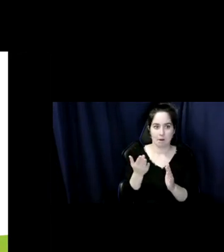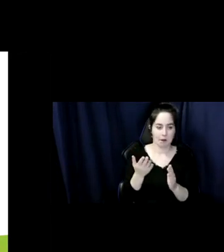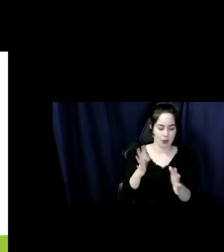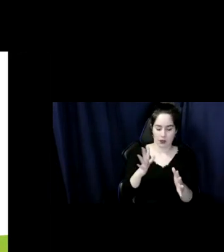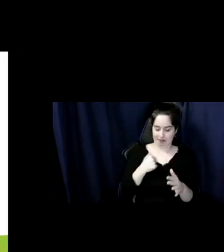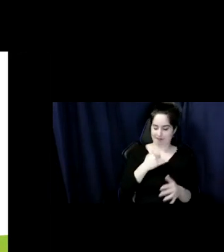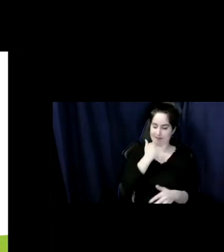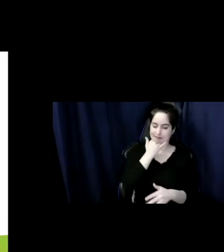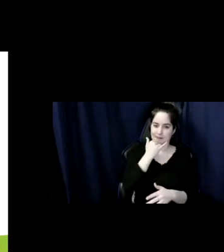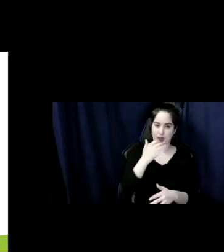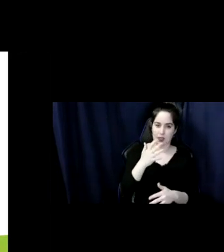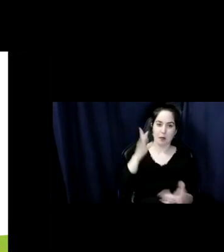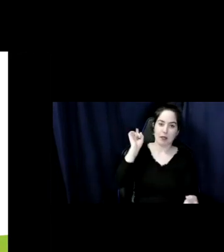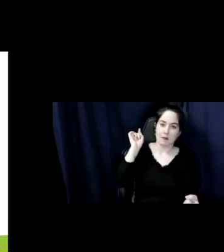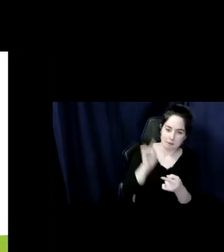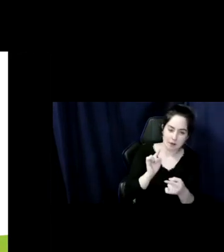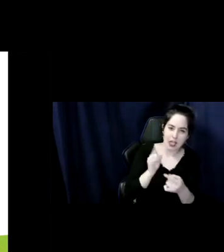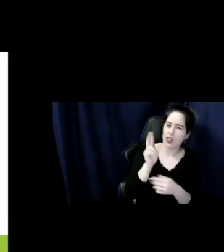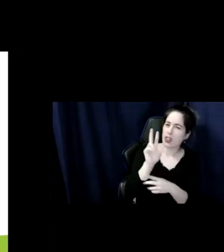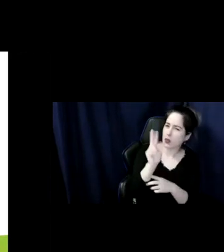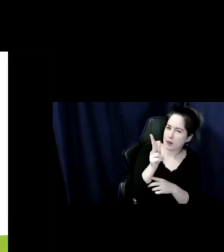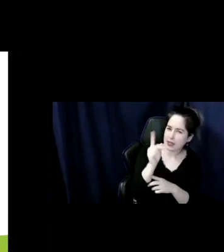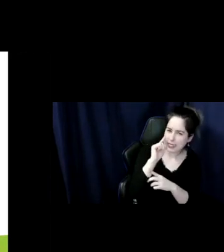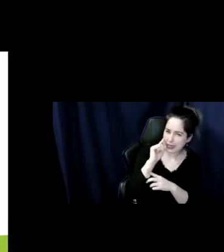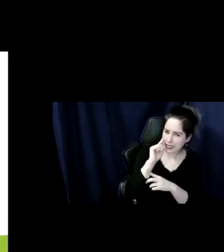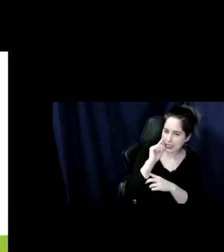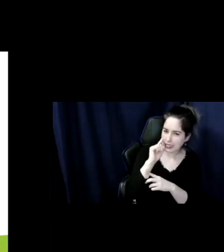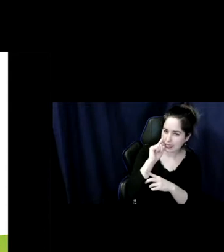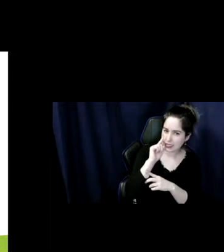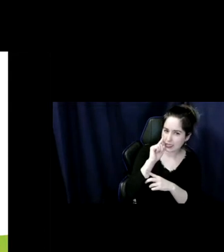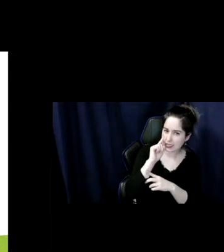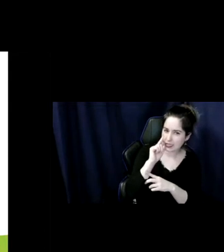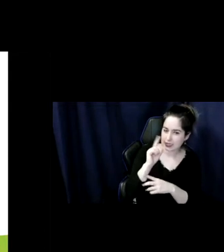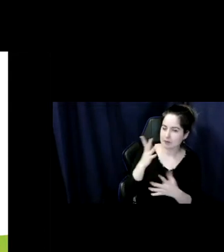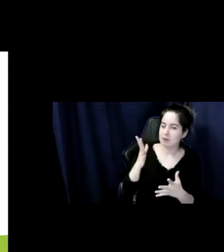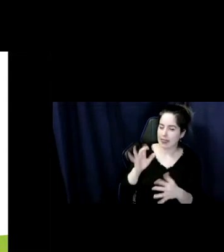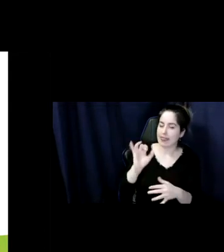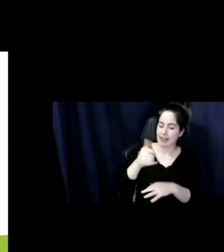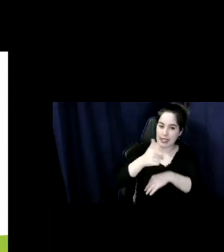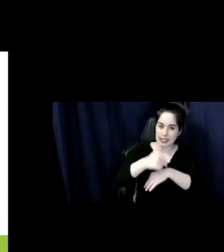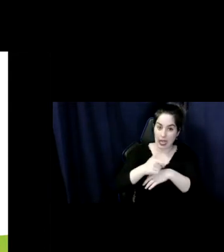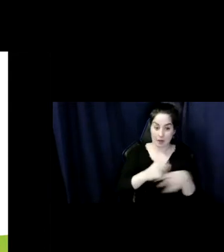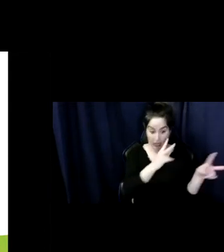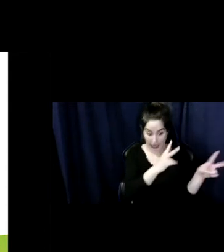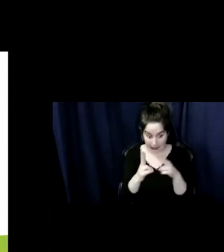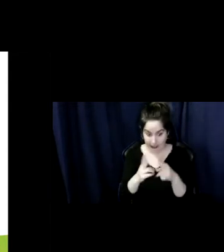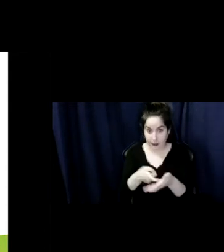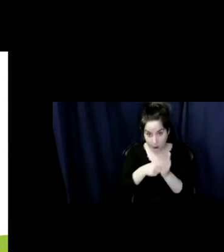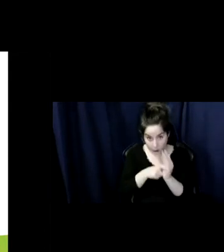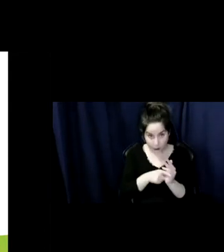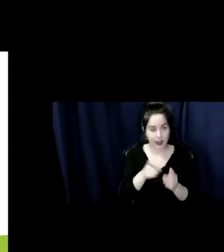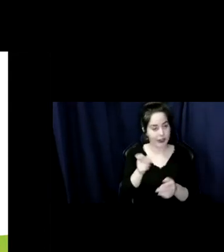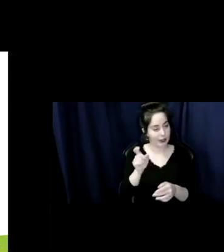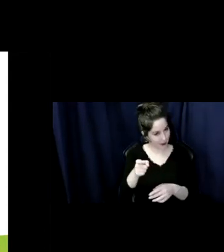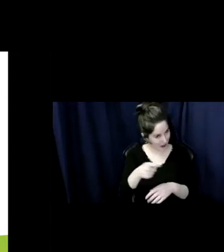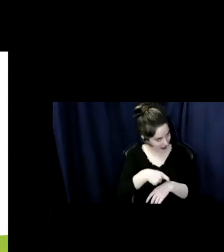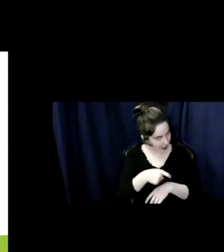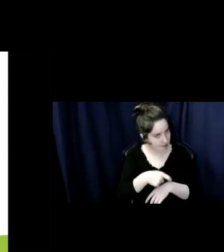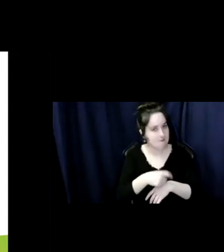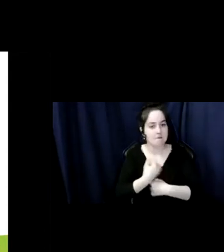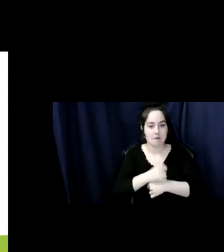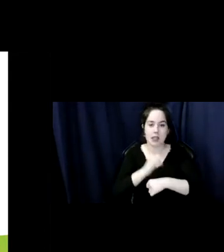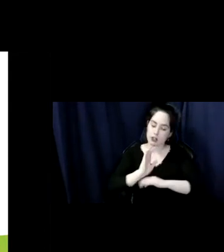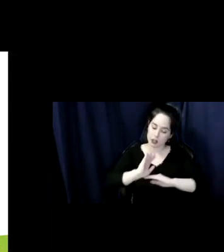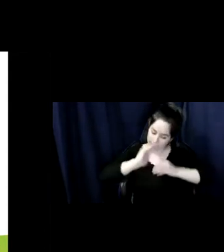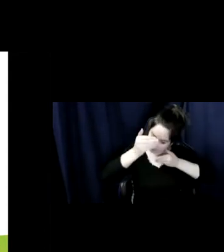minutes. I think it's 3 minutes. Give yourself a little time to edit that down. Also, you can just submit the